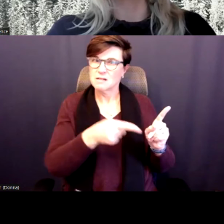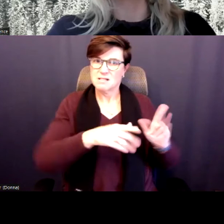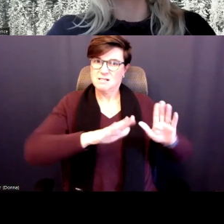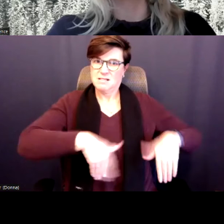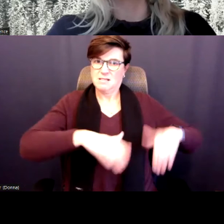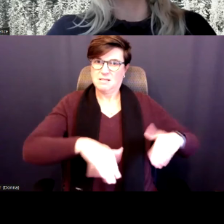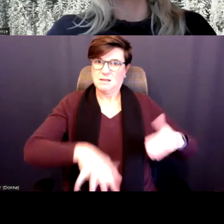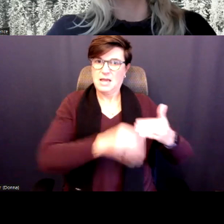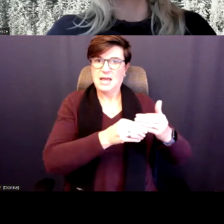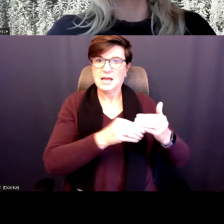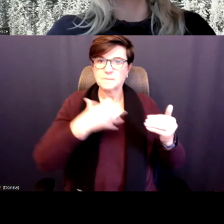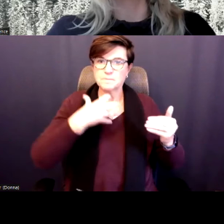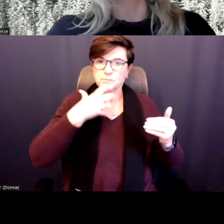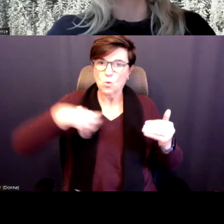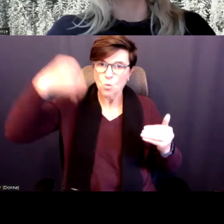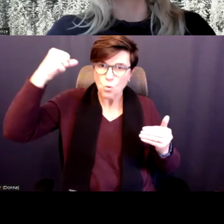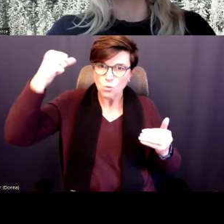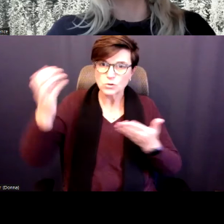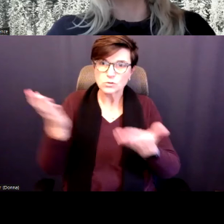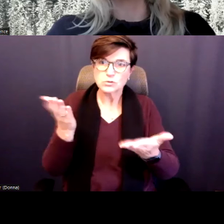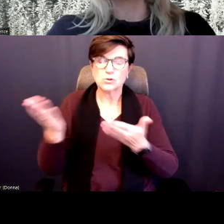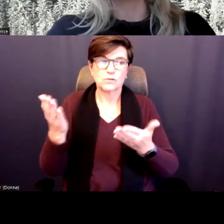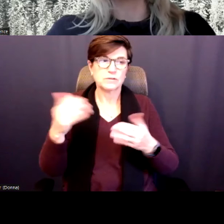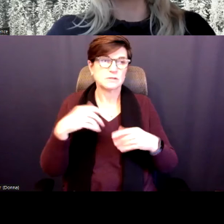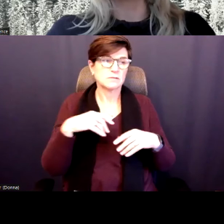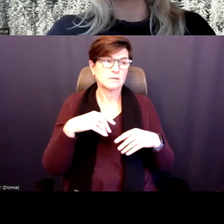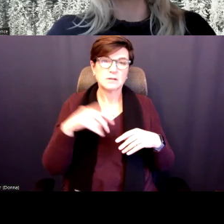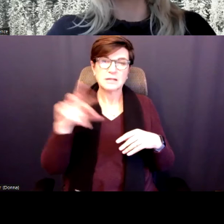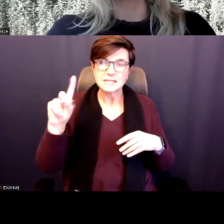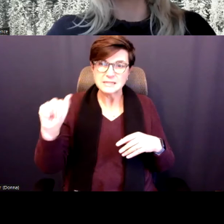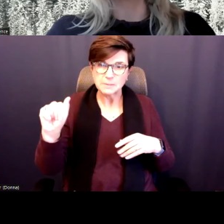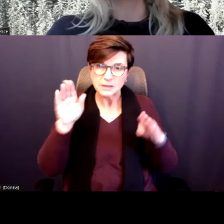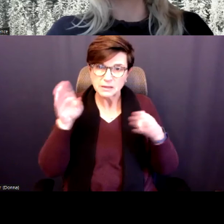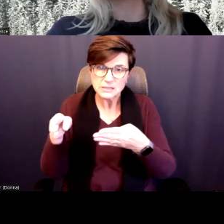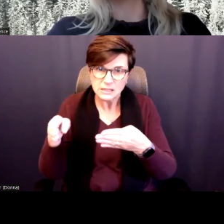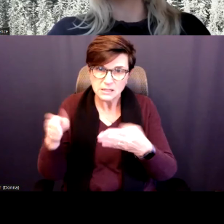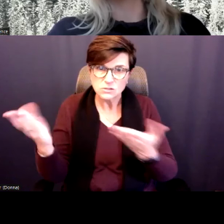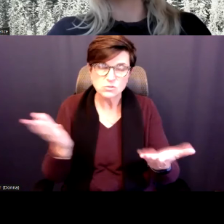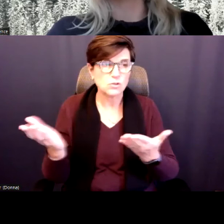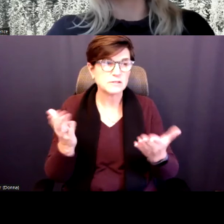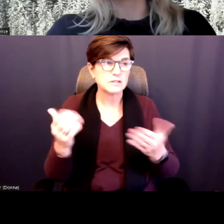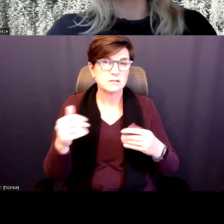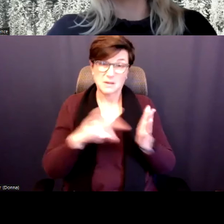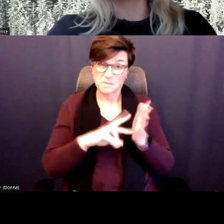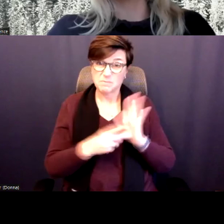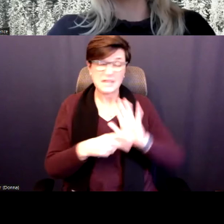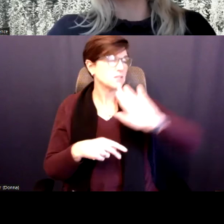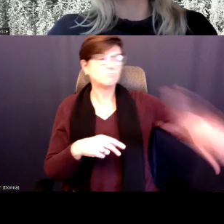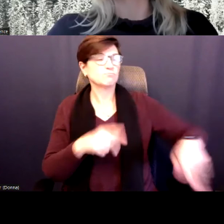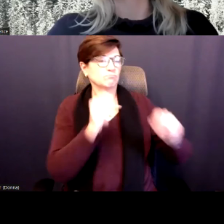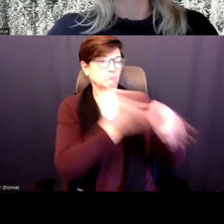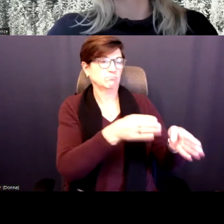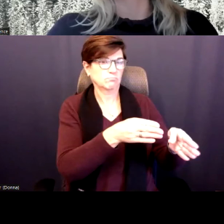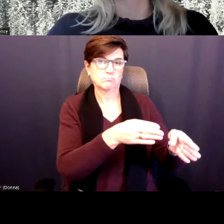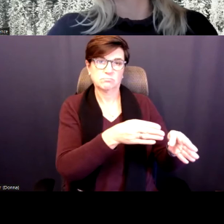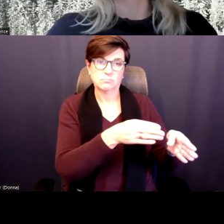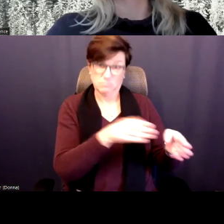and disability work. So are we saying then that these people will not be considered?